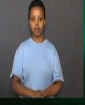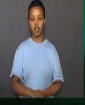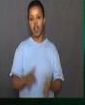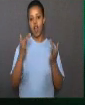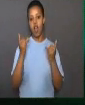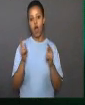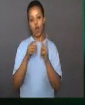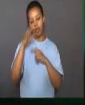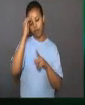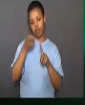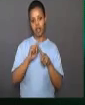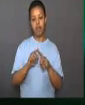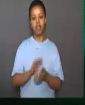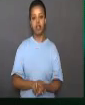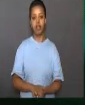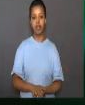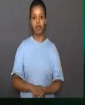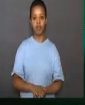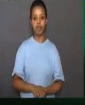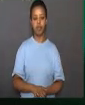Let's get back to our lesson.